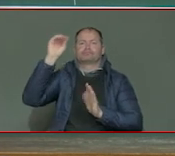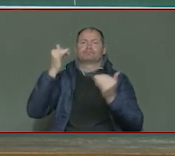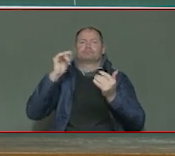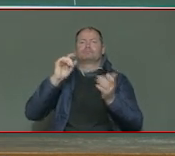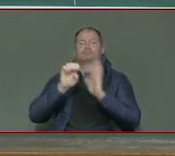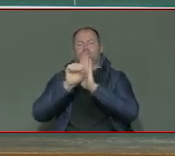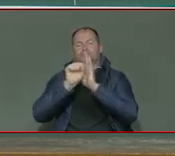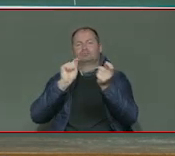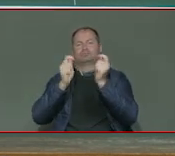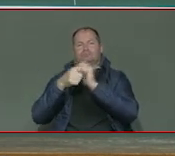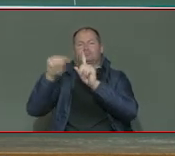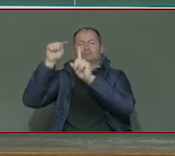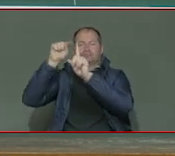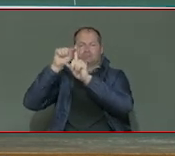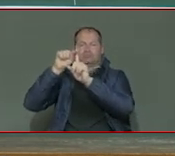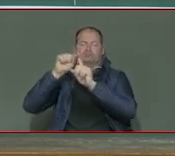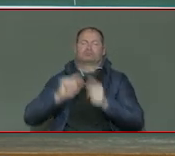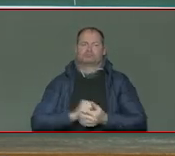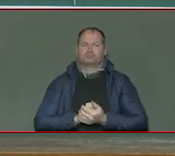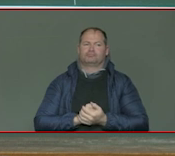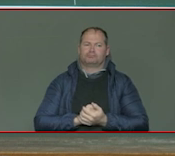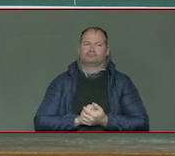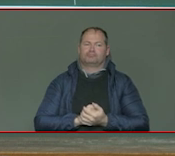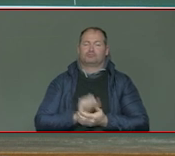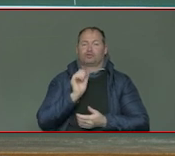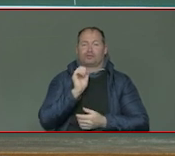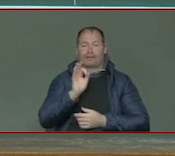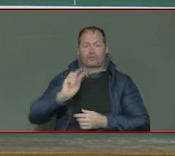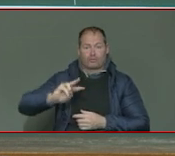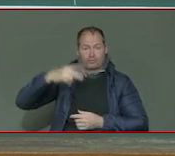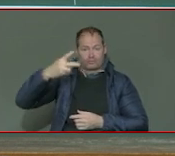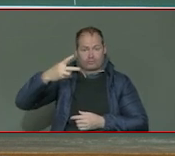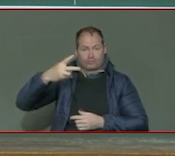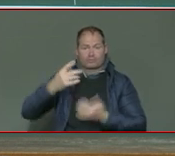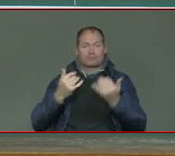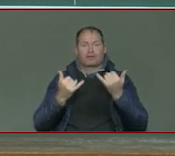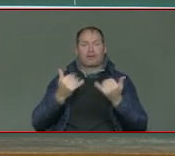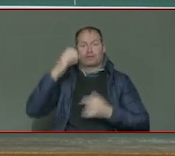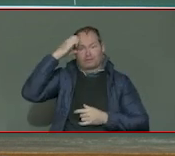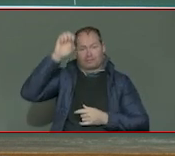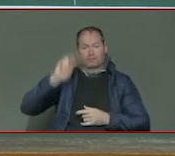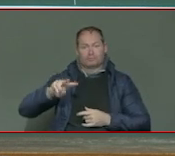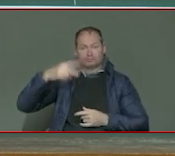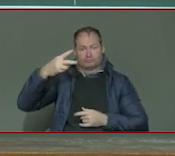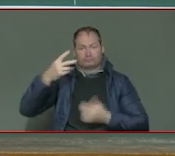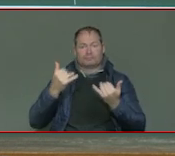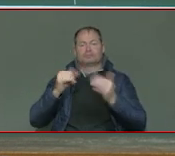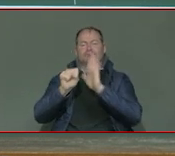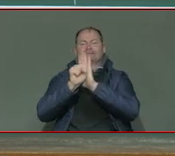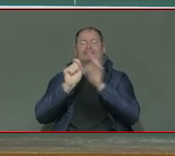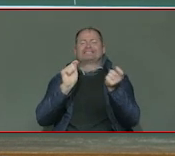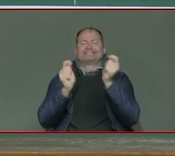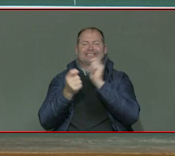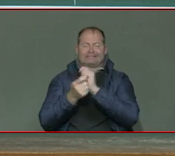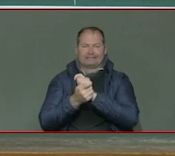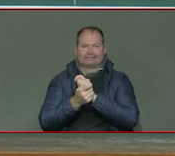the sign of the exponent. So if this here is in the numerator and I want to write that exponent as a